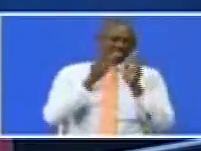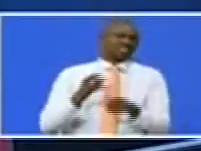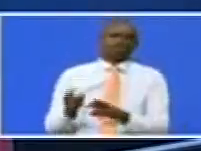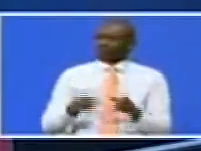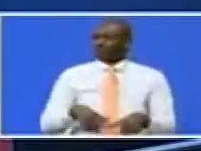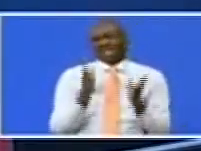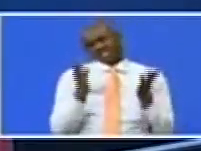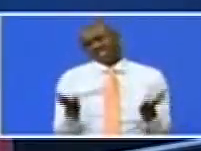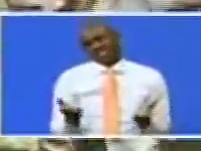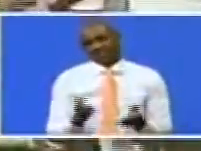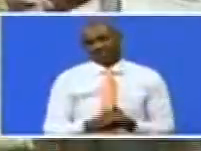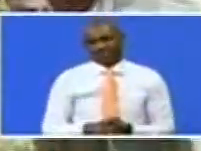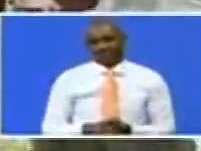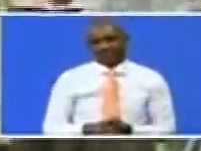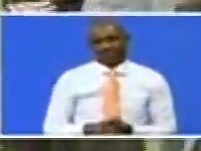details.